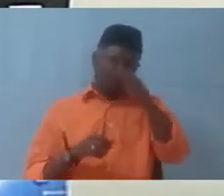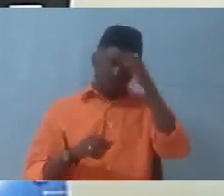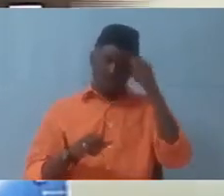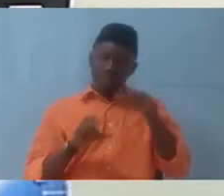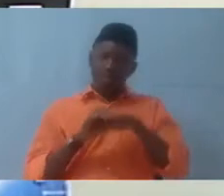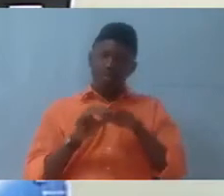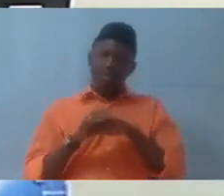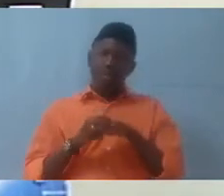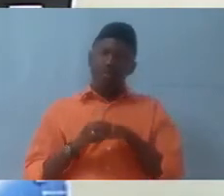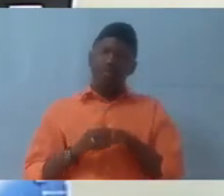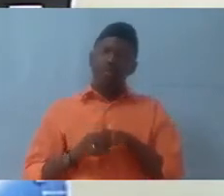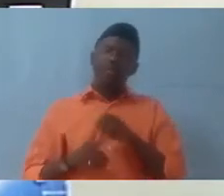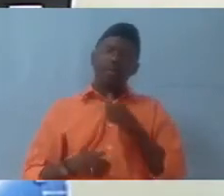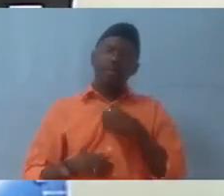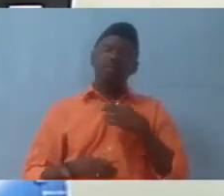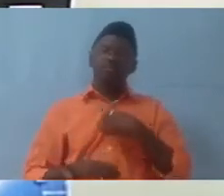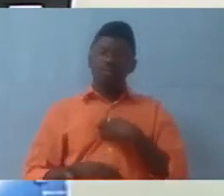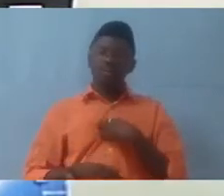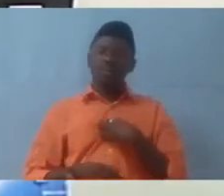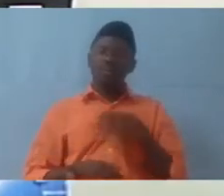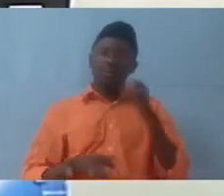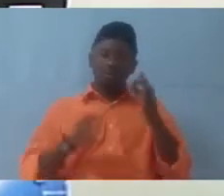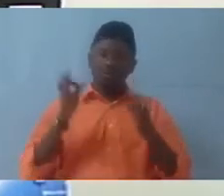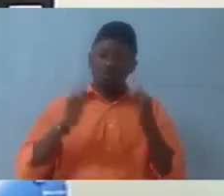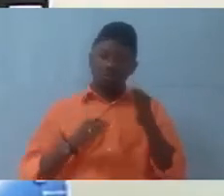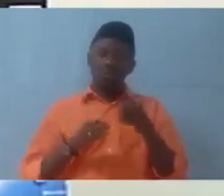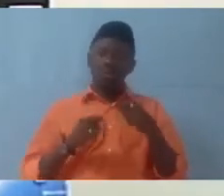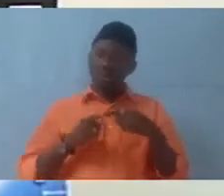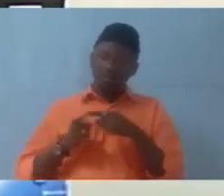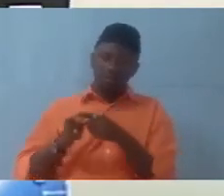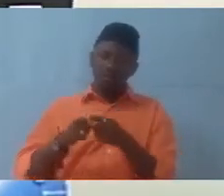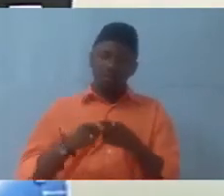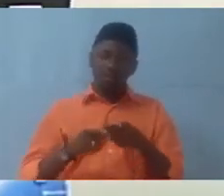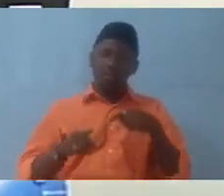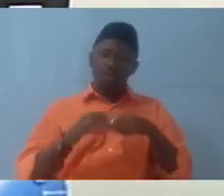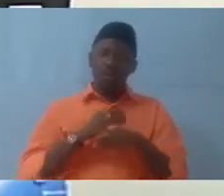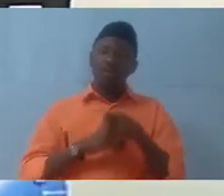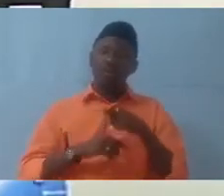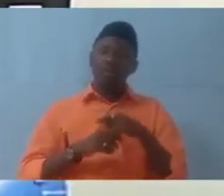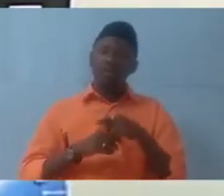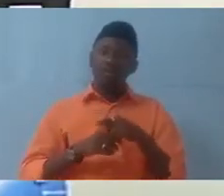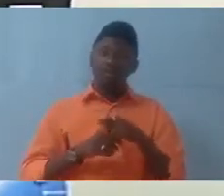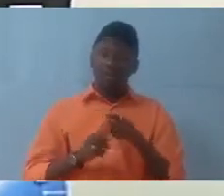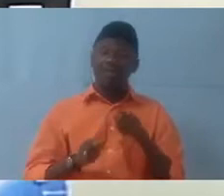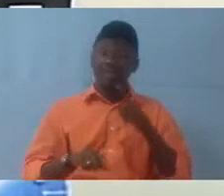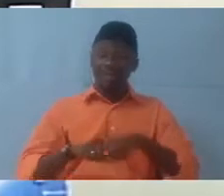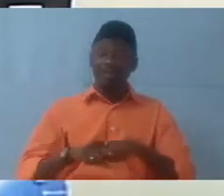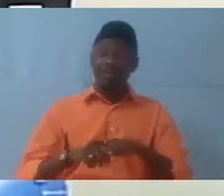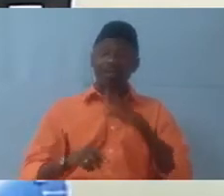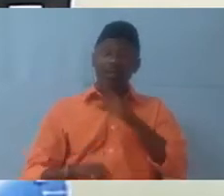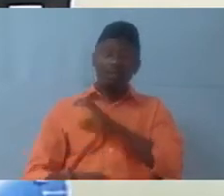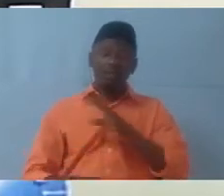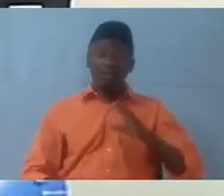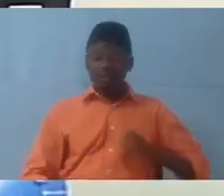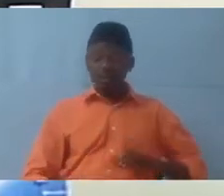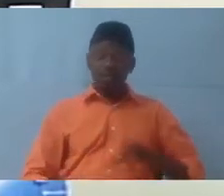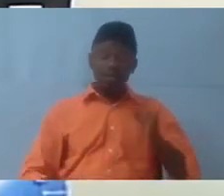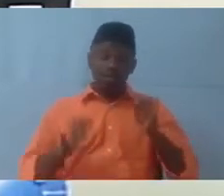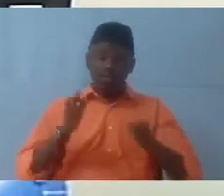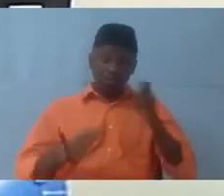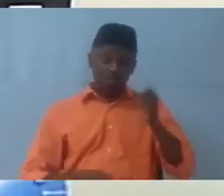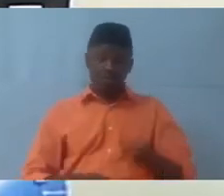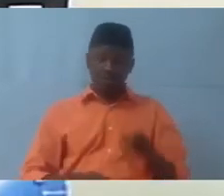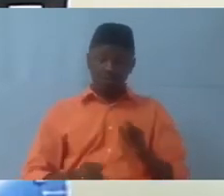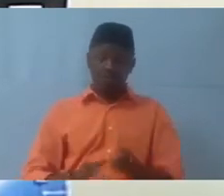demanding that the judicial administration in the presence of the CJ. Di waxe tamen li nga xamne ni moy